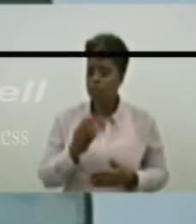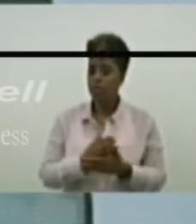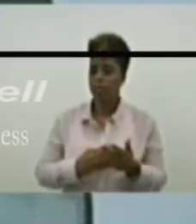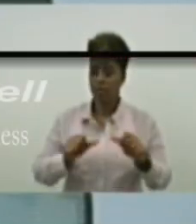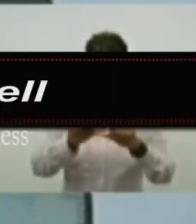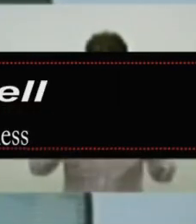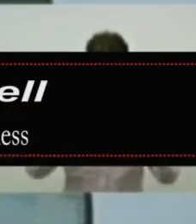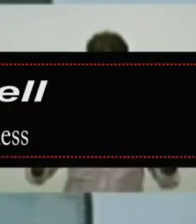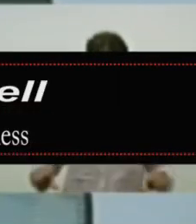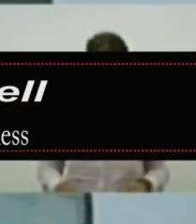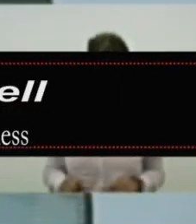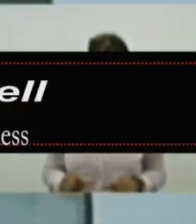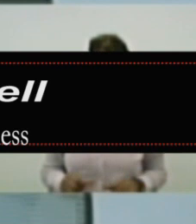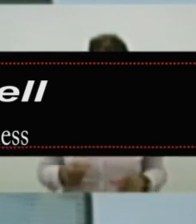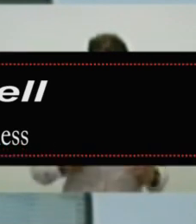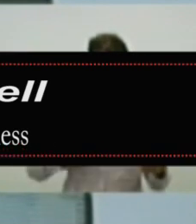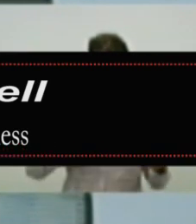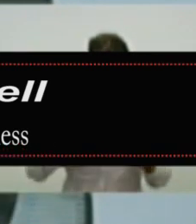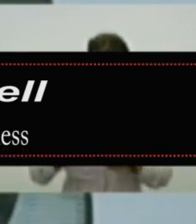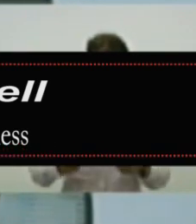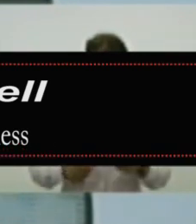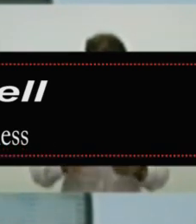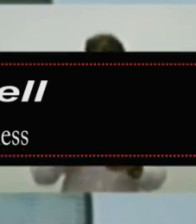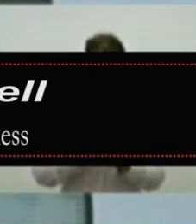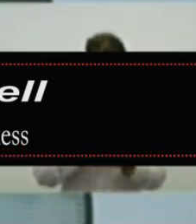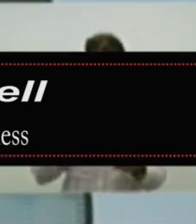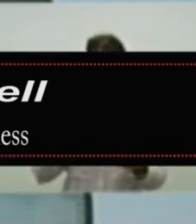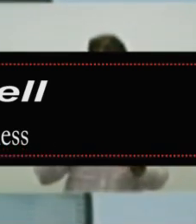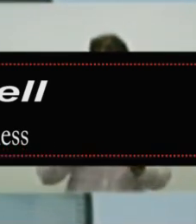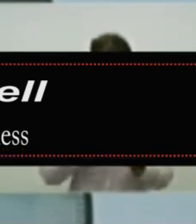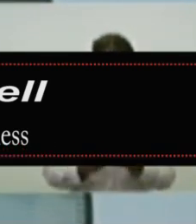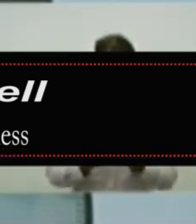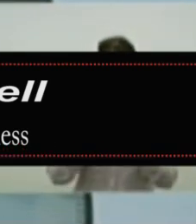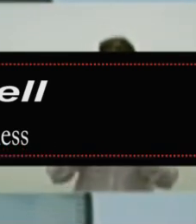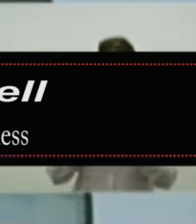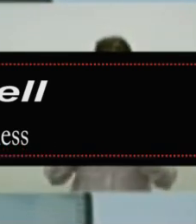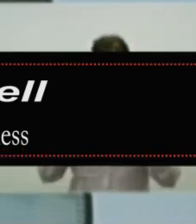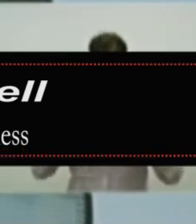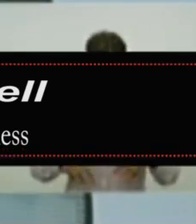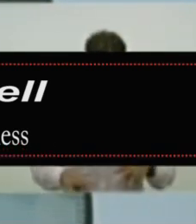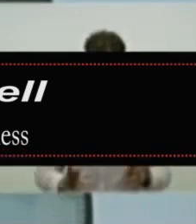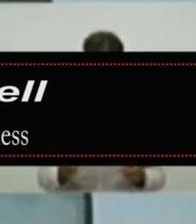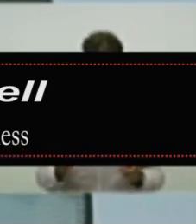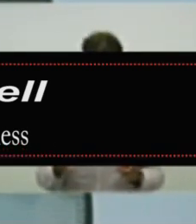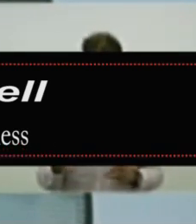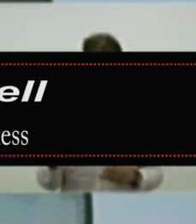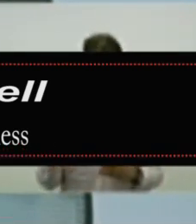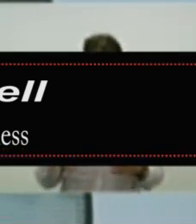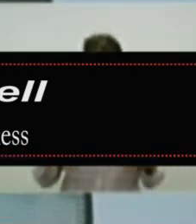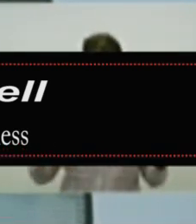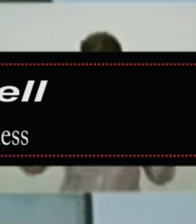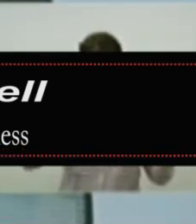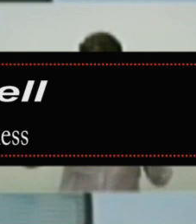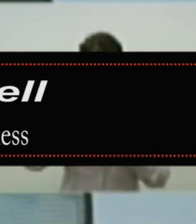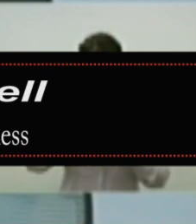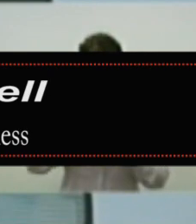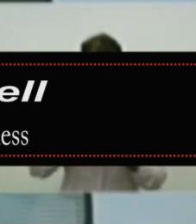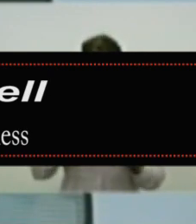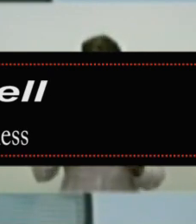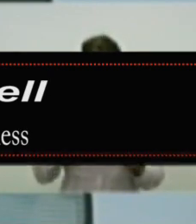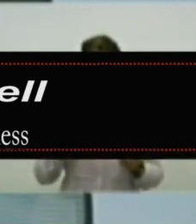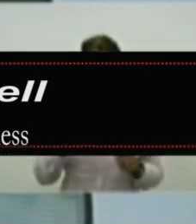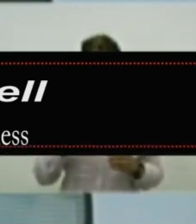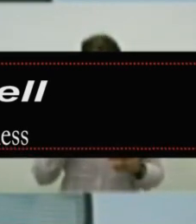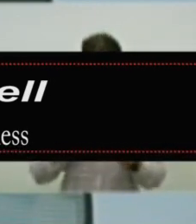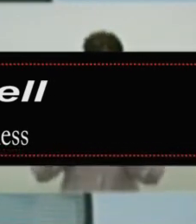a highly efficient way um of of being able to combine services of traffic wardens who are